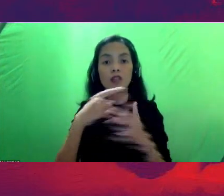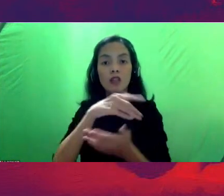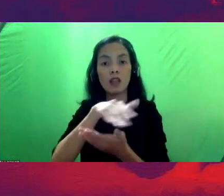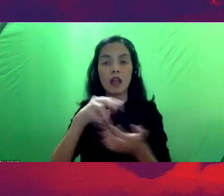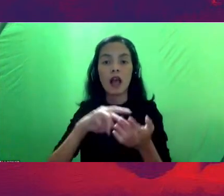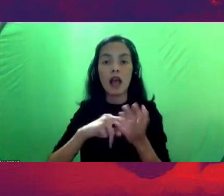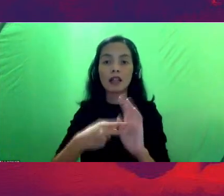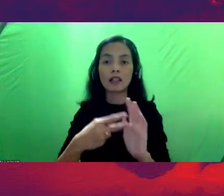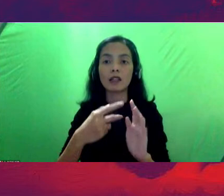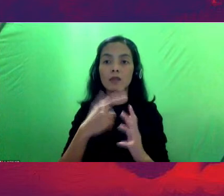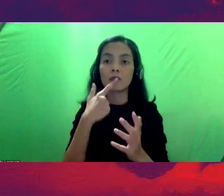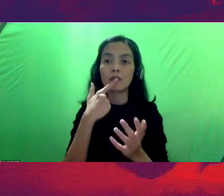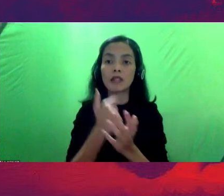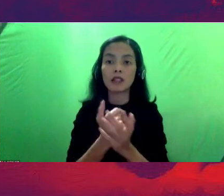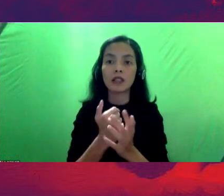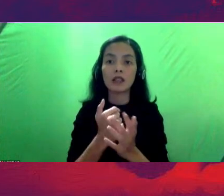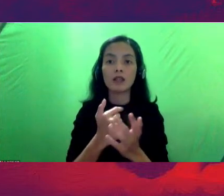visualize